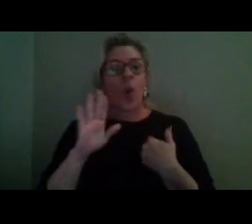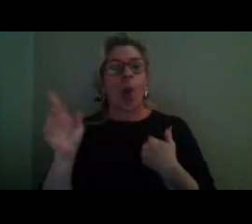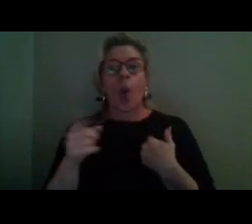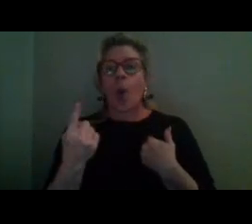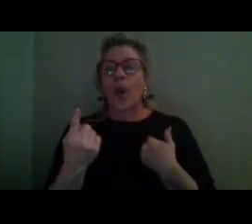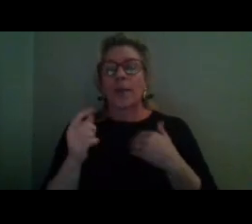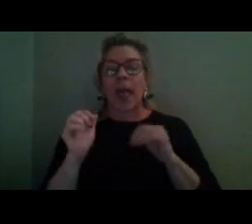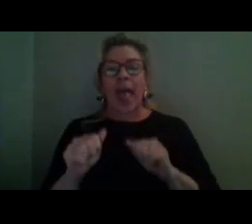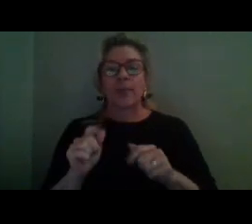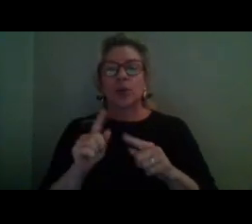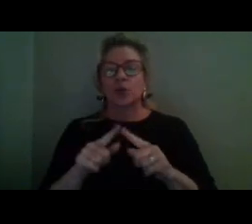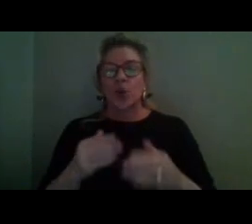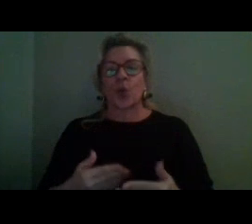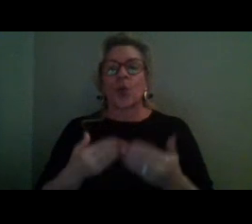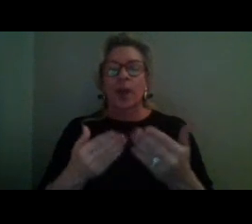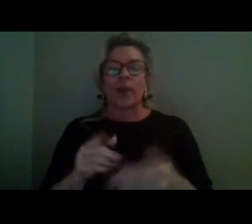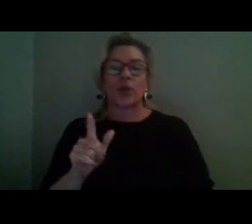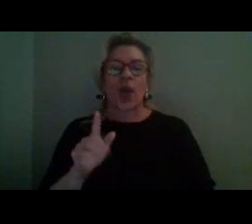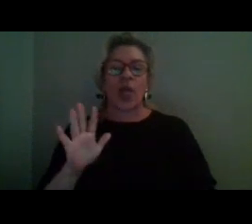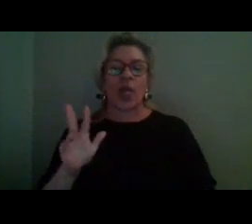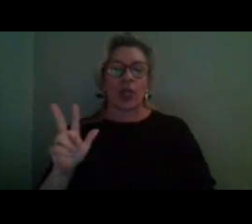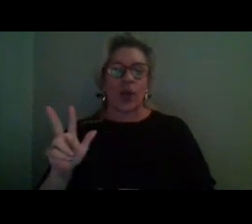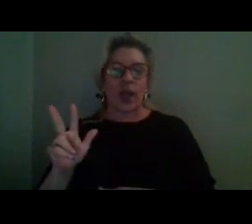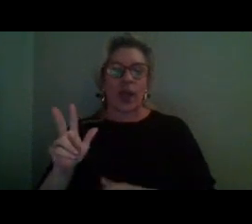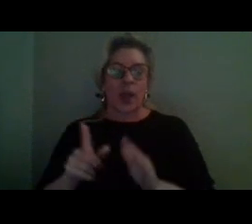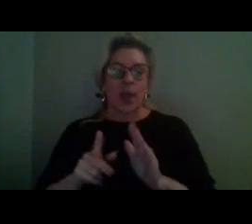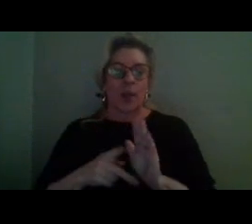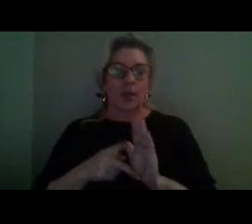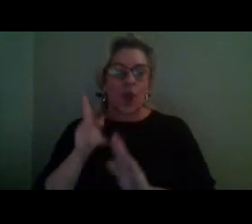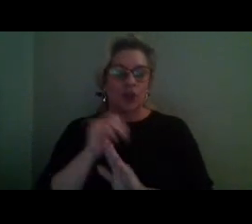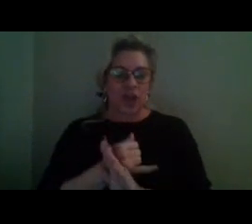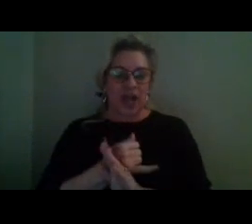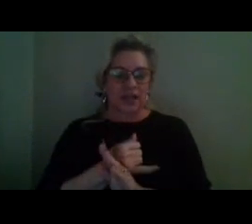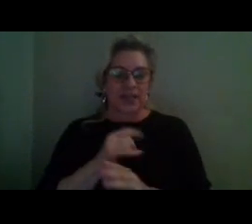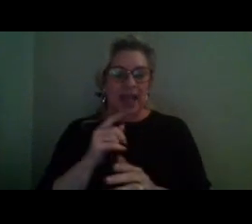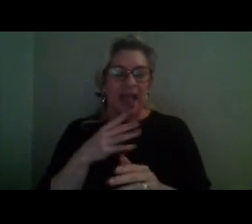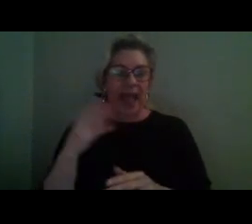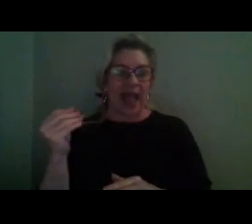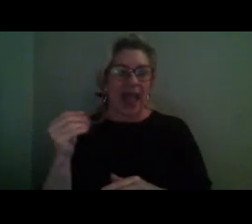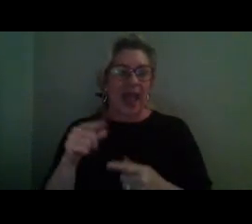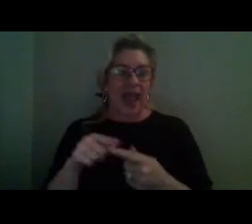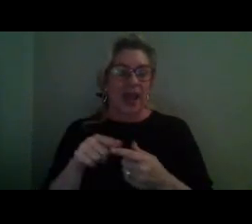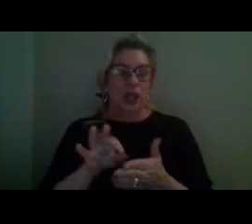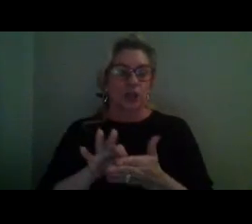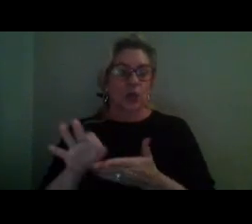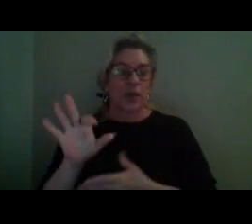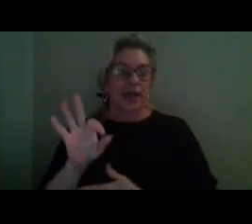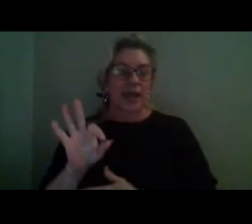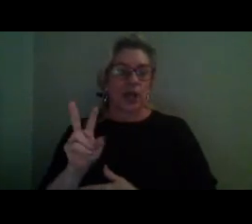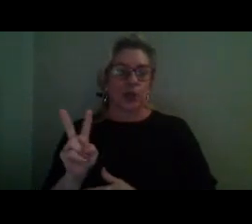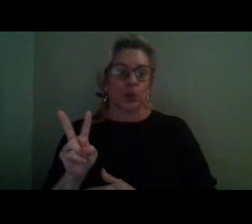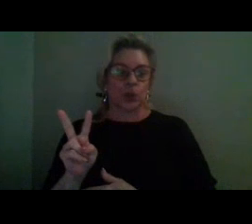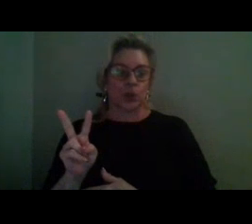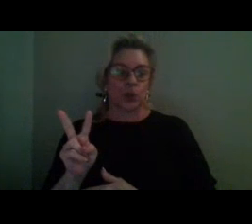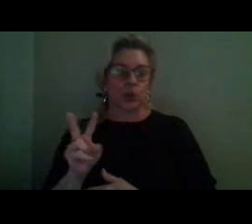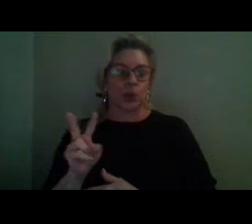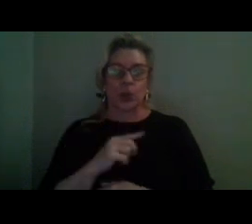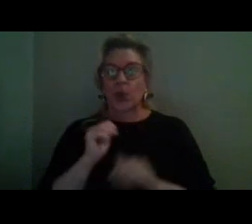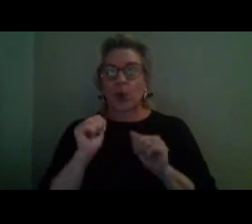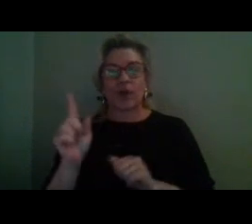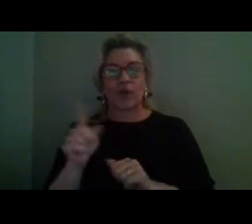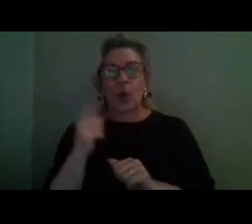23 projects. And in the small urban and rural, the cutoff score would have been a 92, and we would only been able